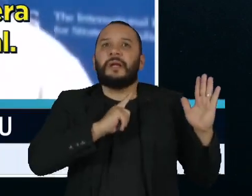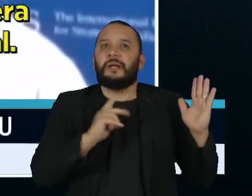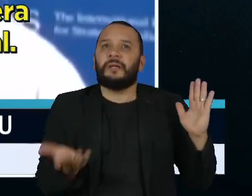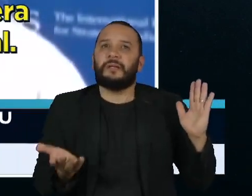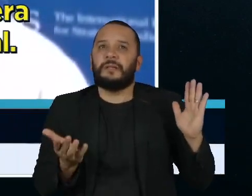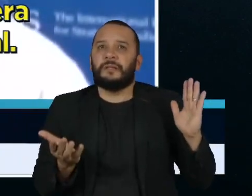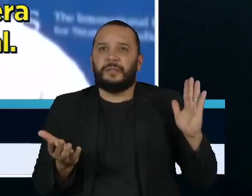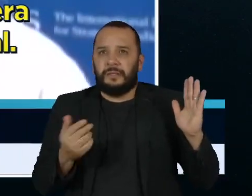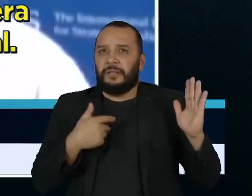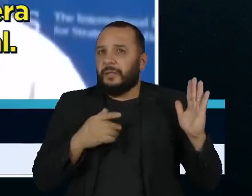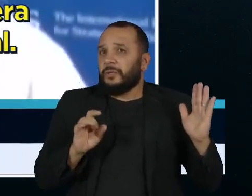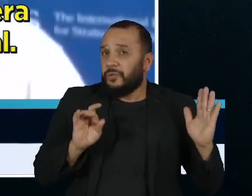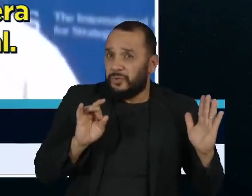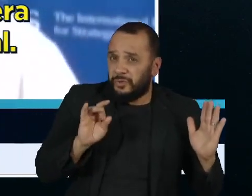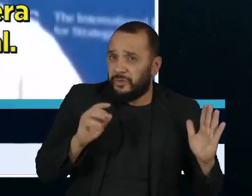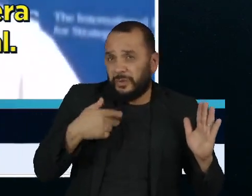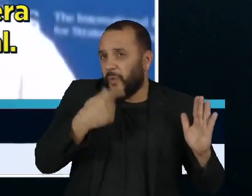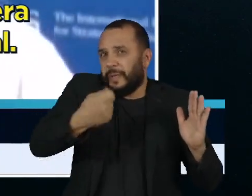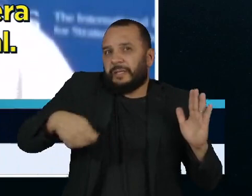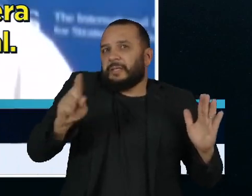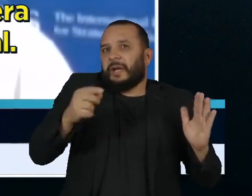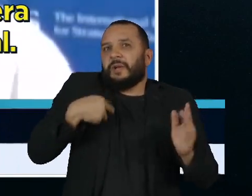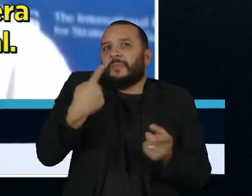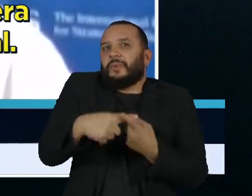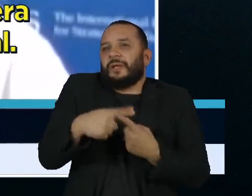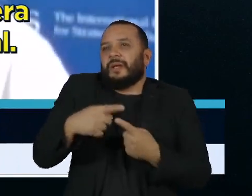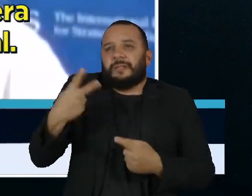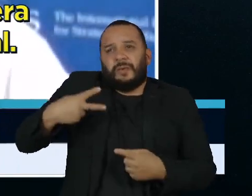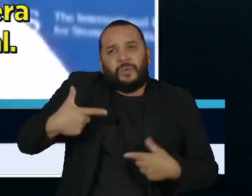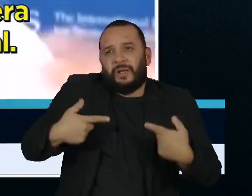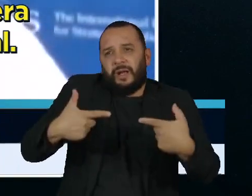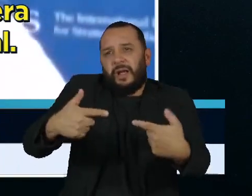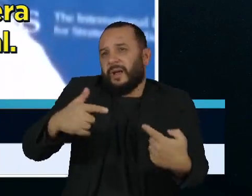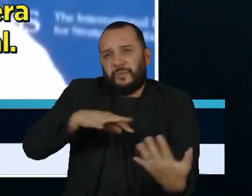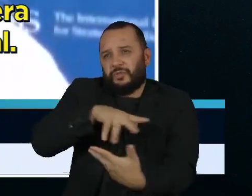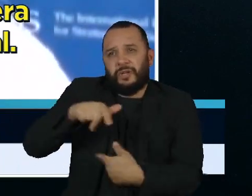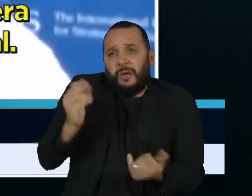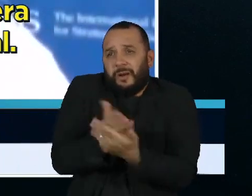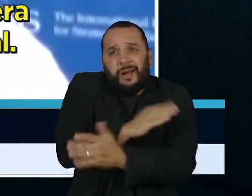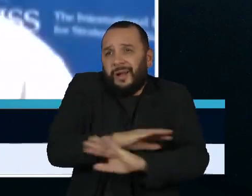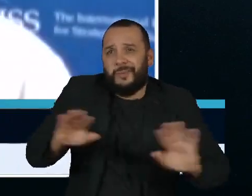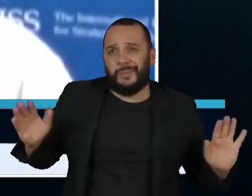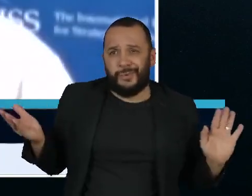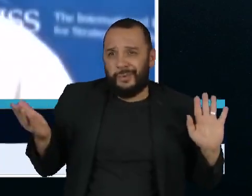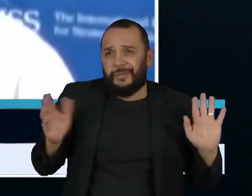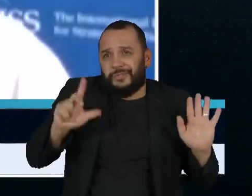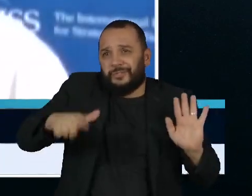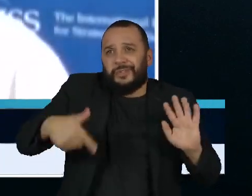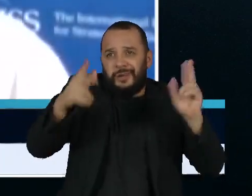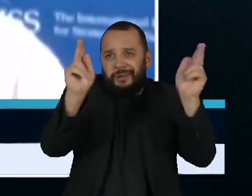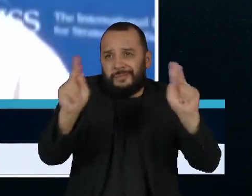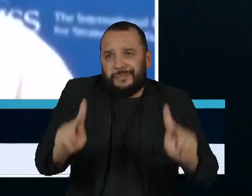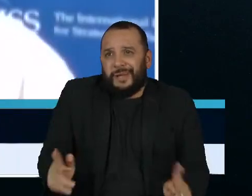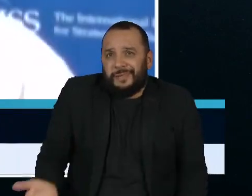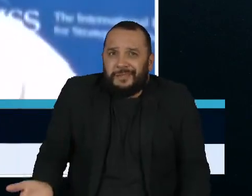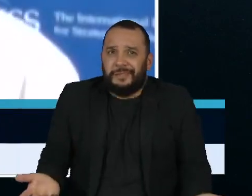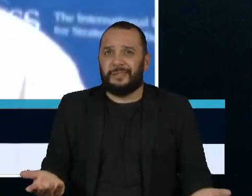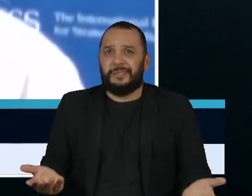longer needed in a way, because that was for after the Second World War. It's not only